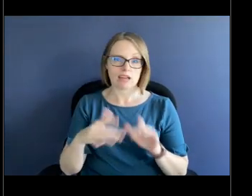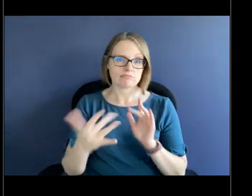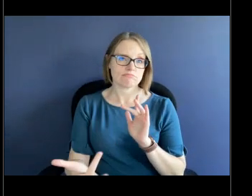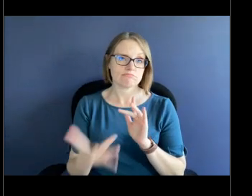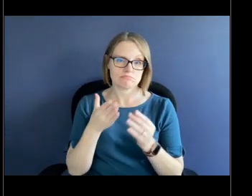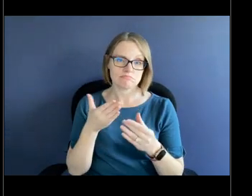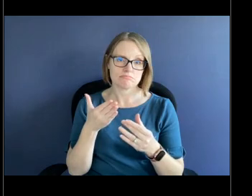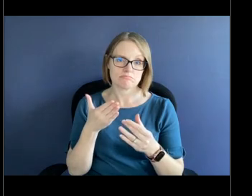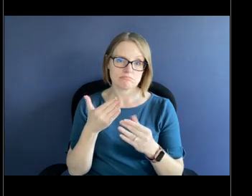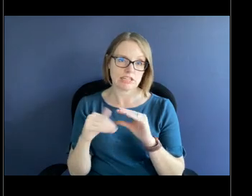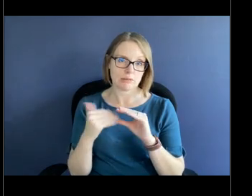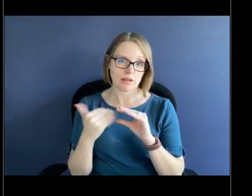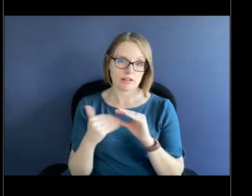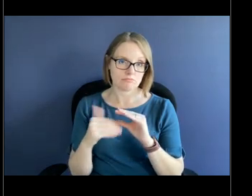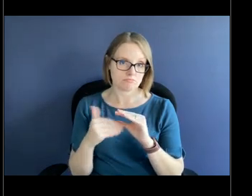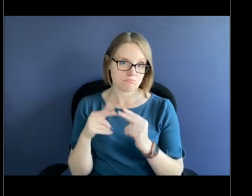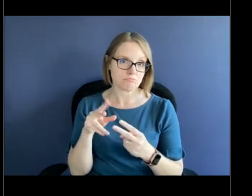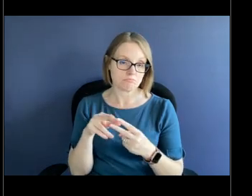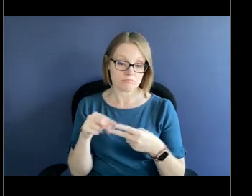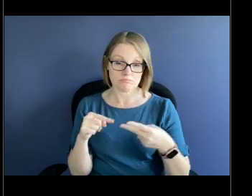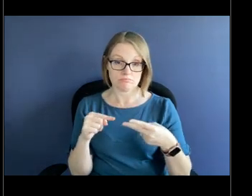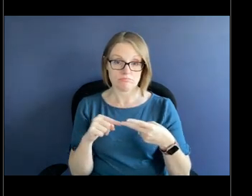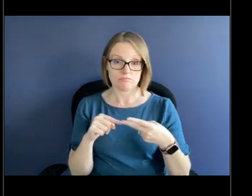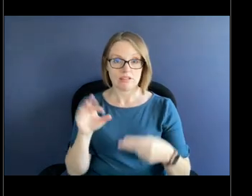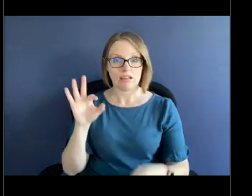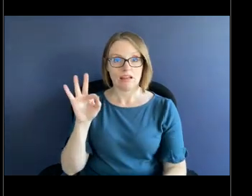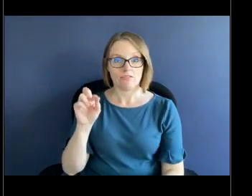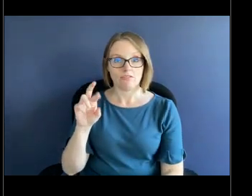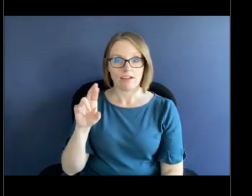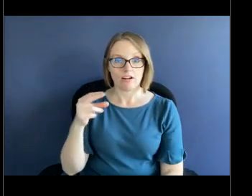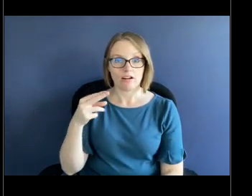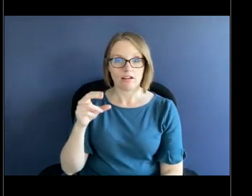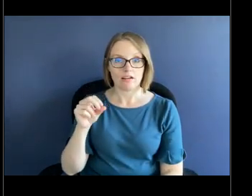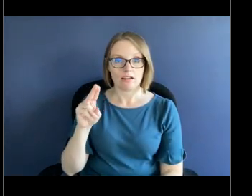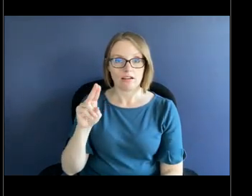contact us via email at